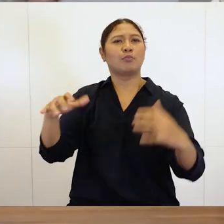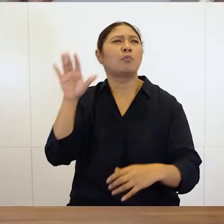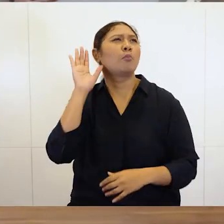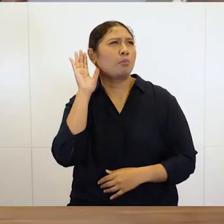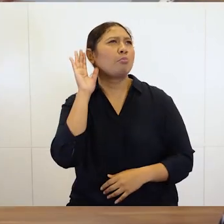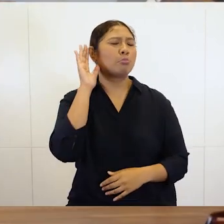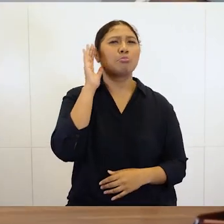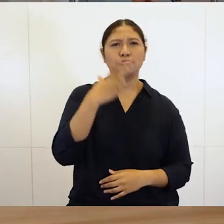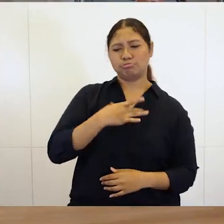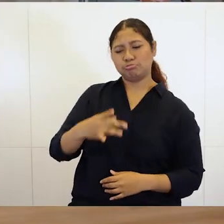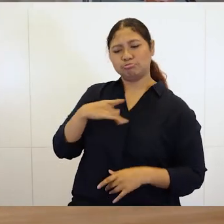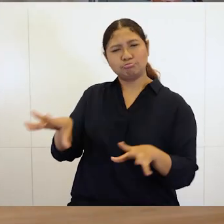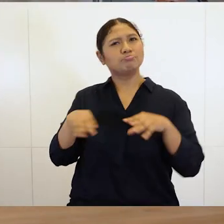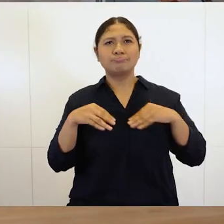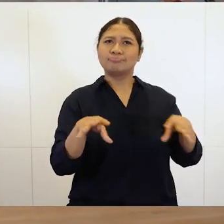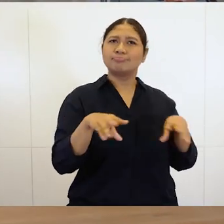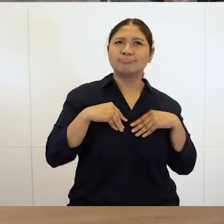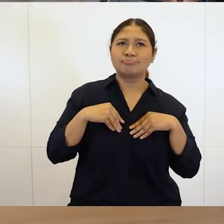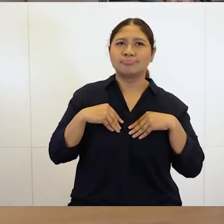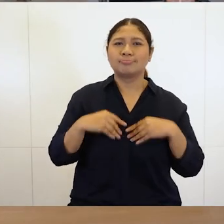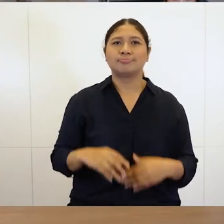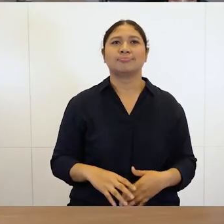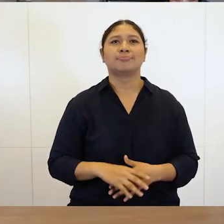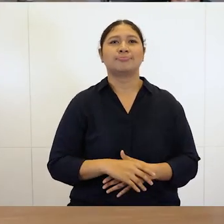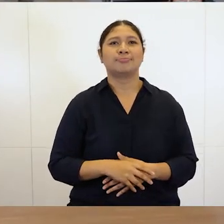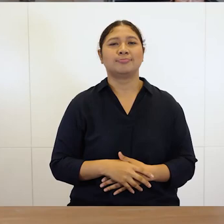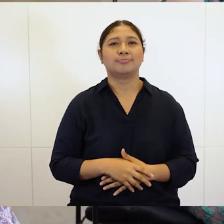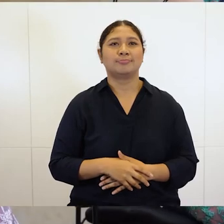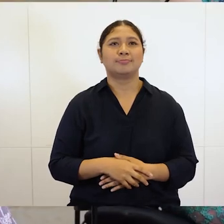to or acceptable to today's audiences.